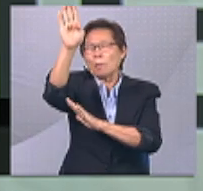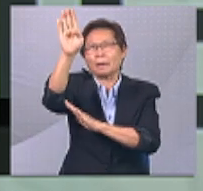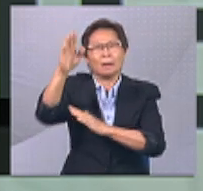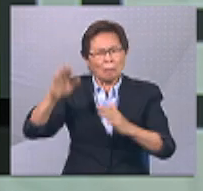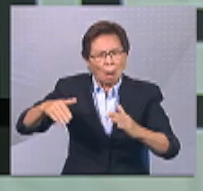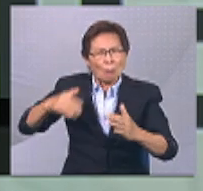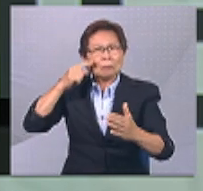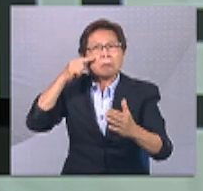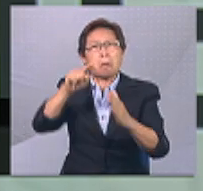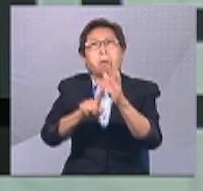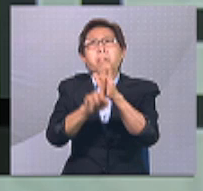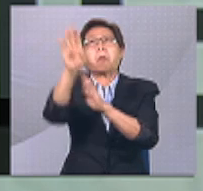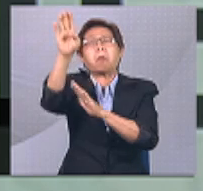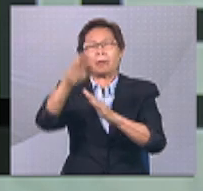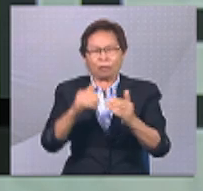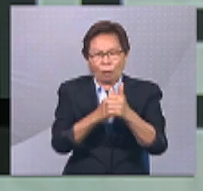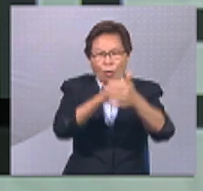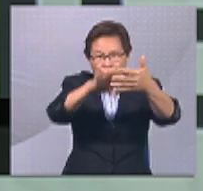peak in terms of graph, is still,